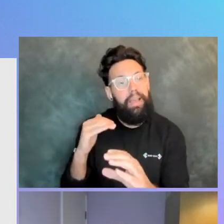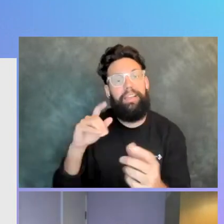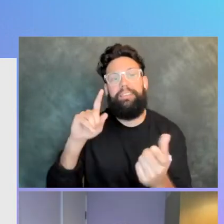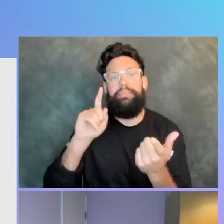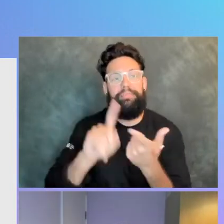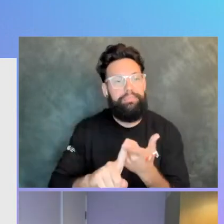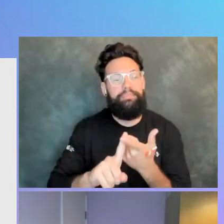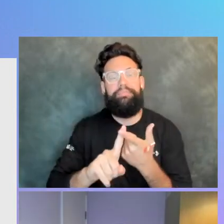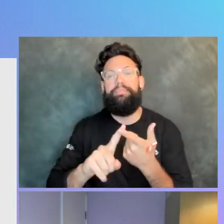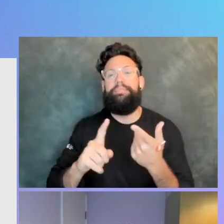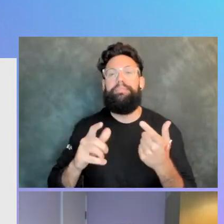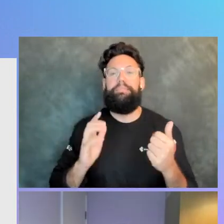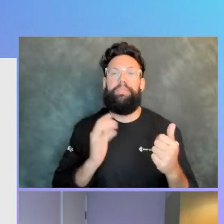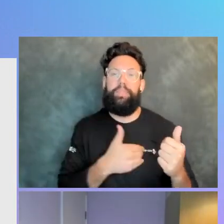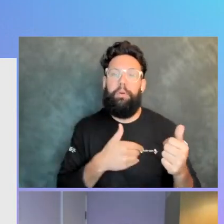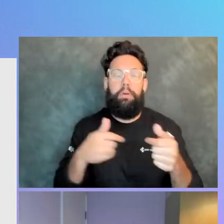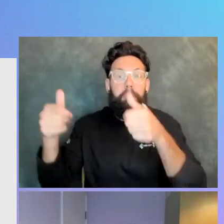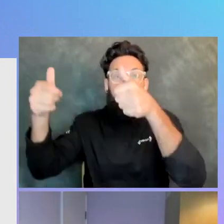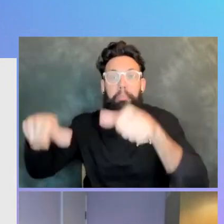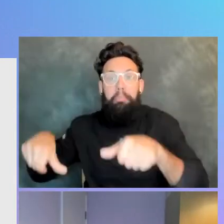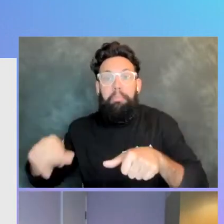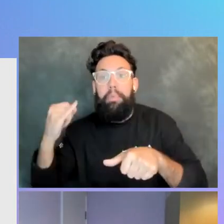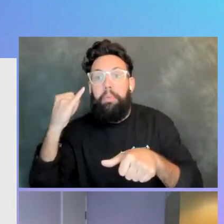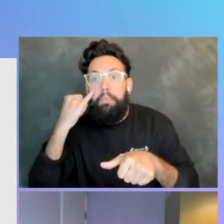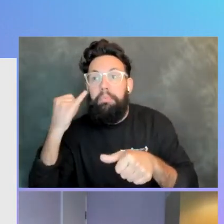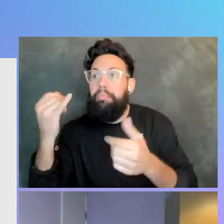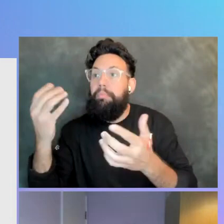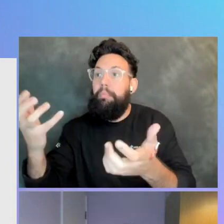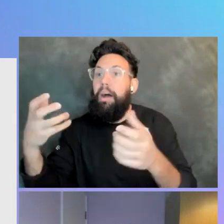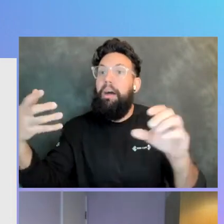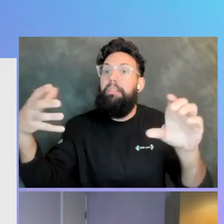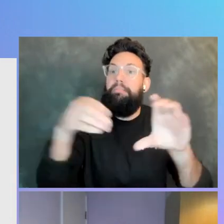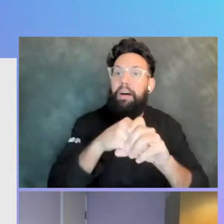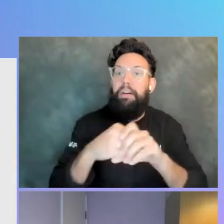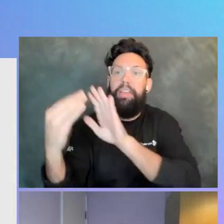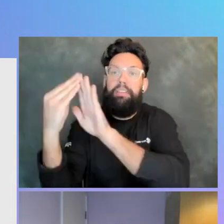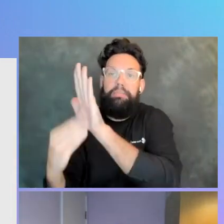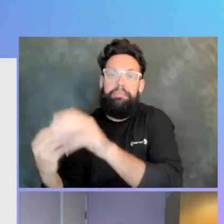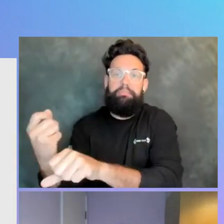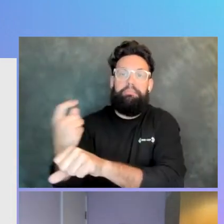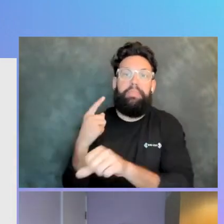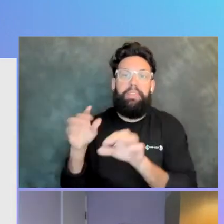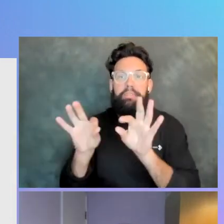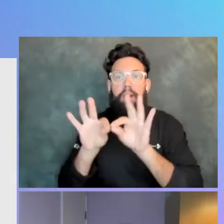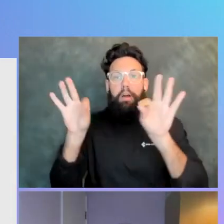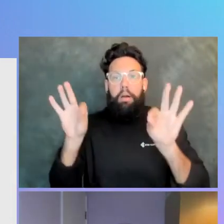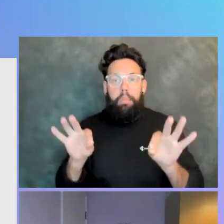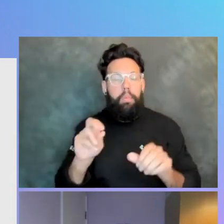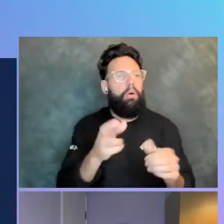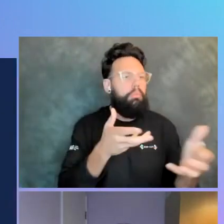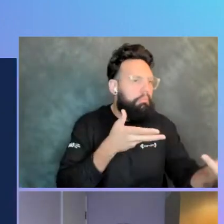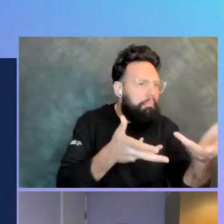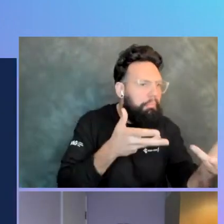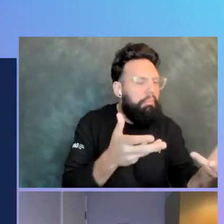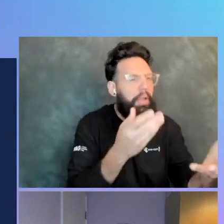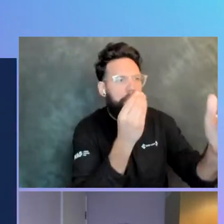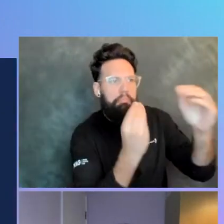curious clients that are invested enough to find, read, and engage with our accessibility statement.